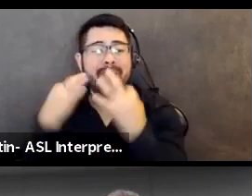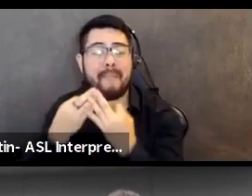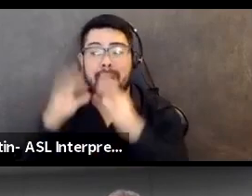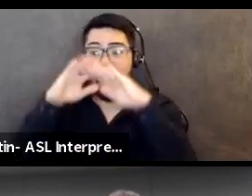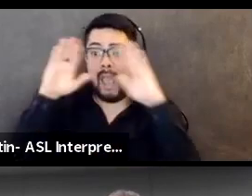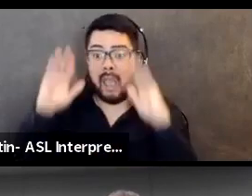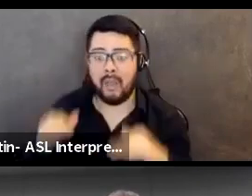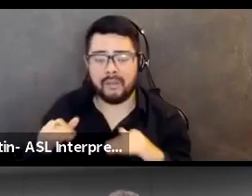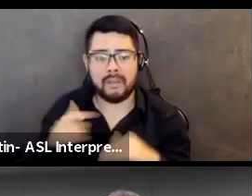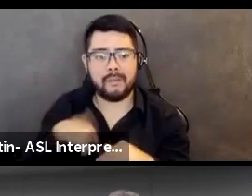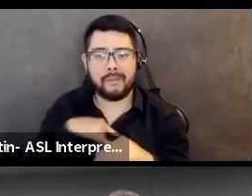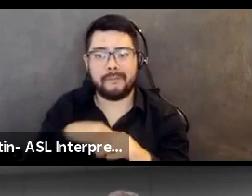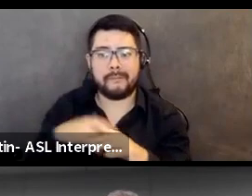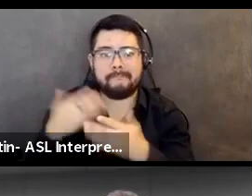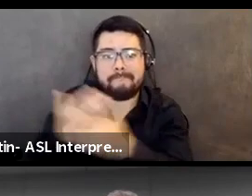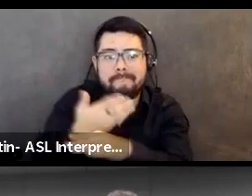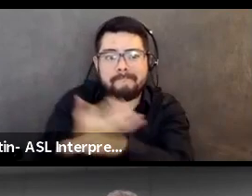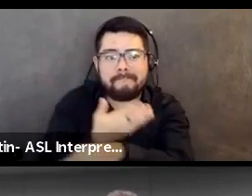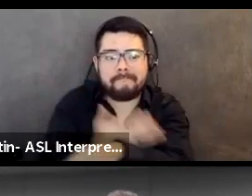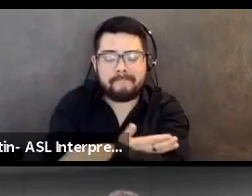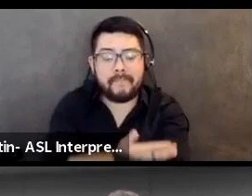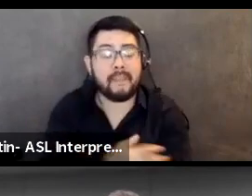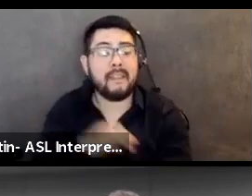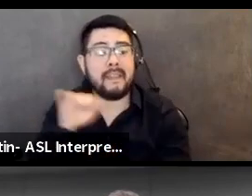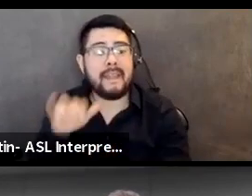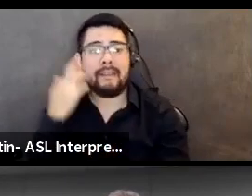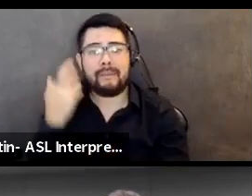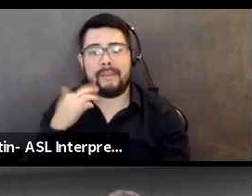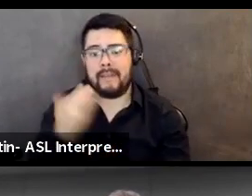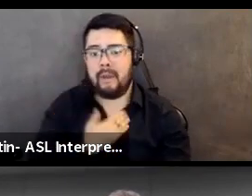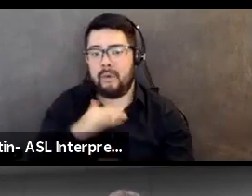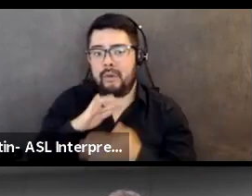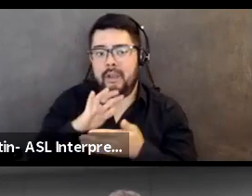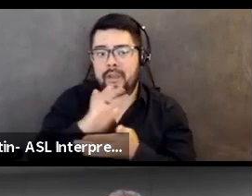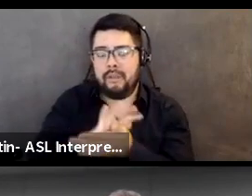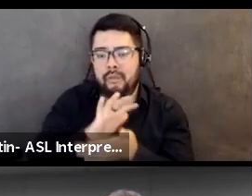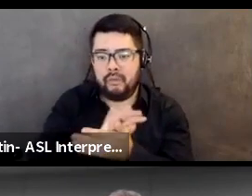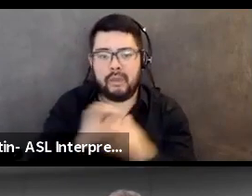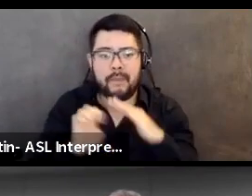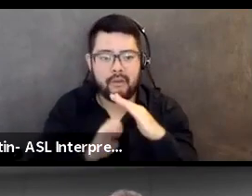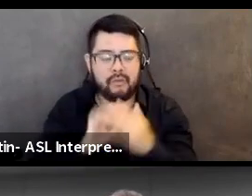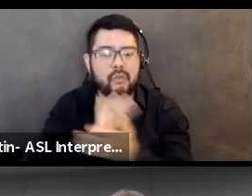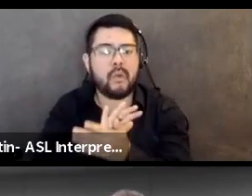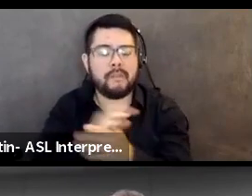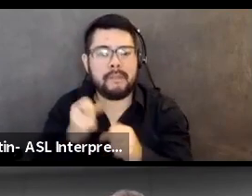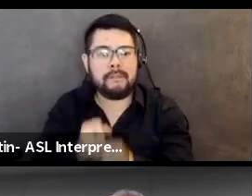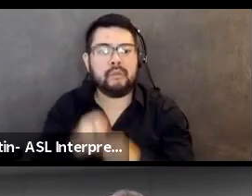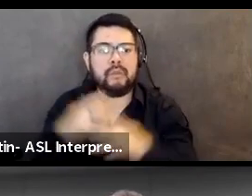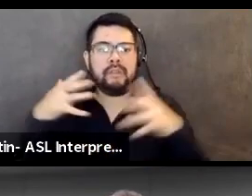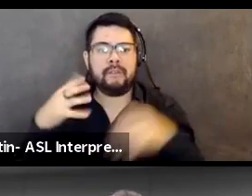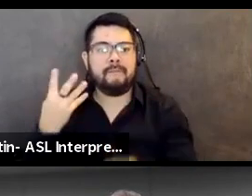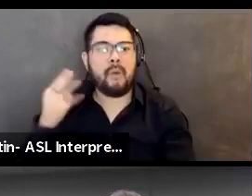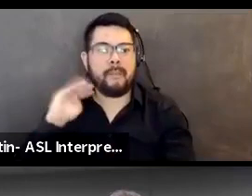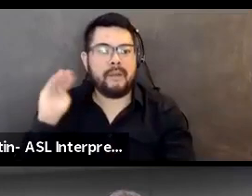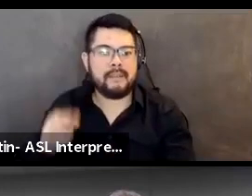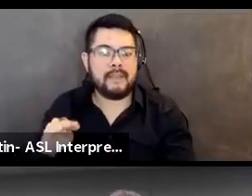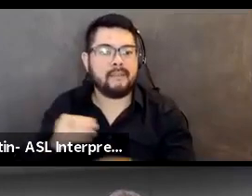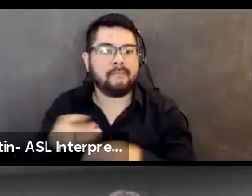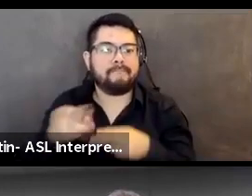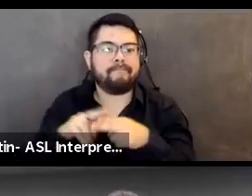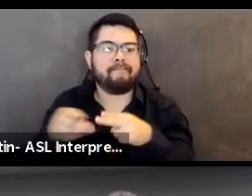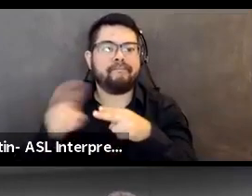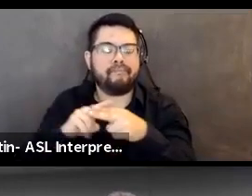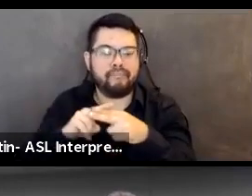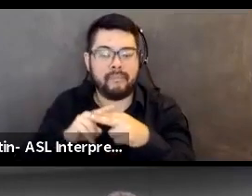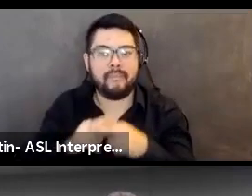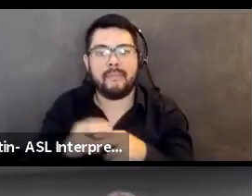were were added as you can see this is why sagan elementary school student population has been increasing at four percent consistently and last